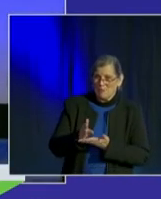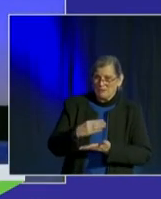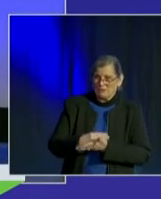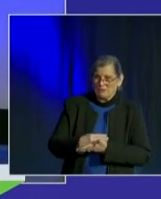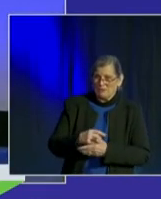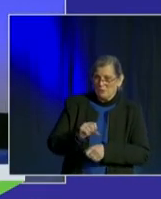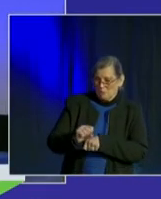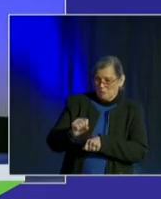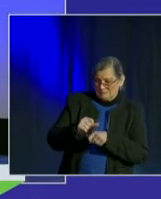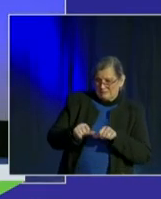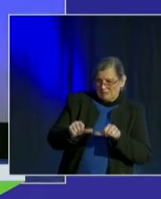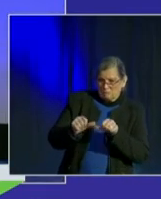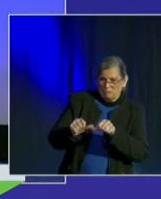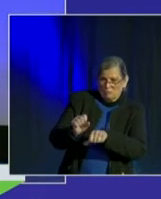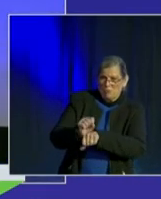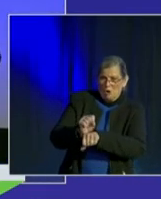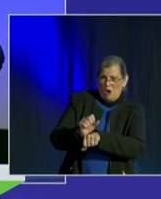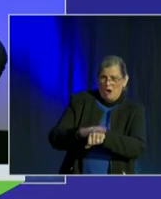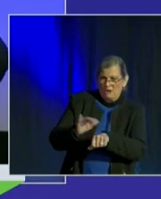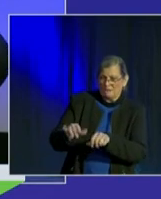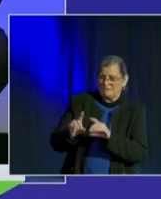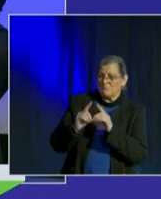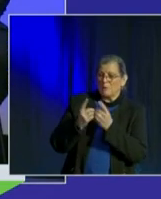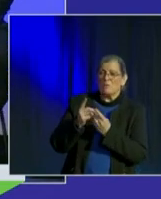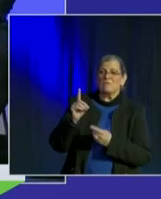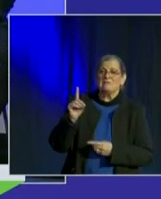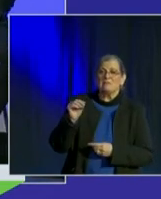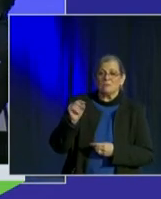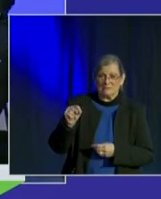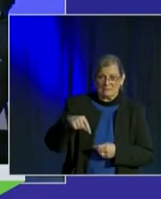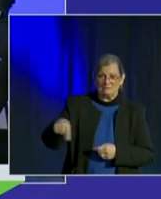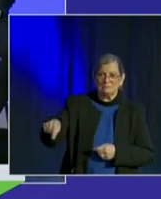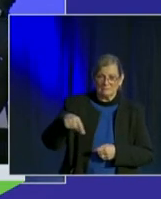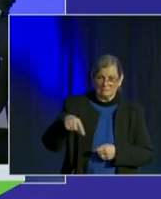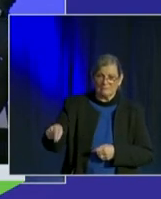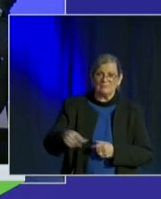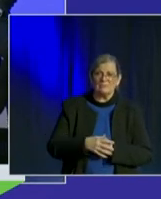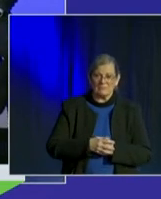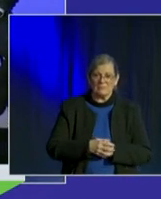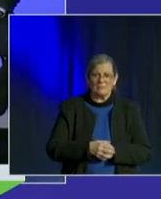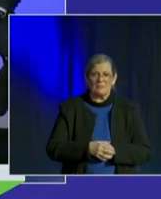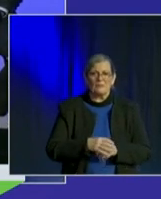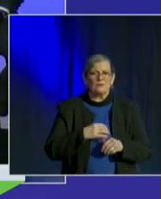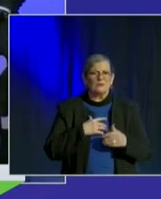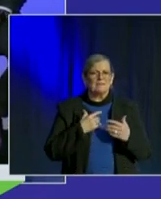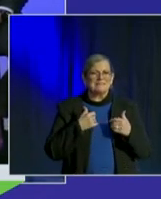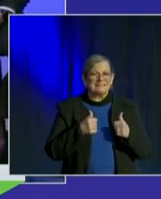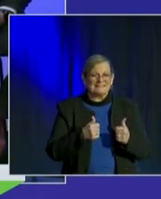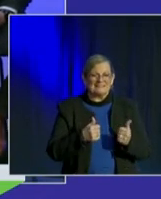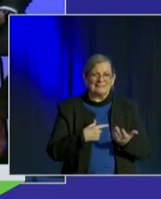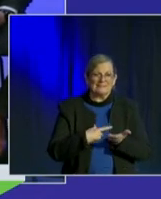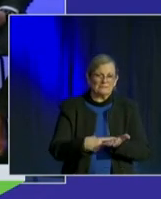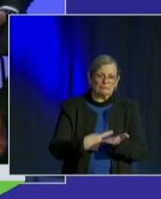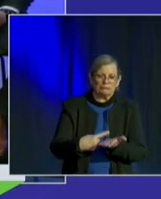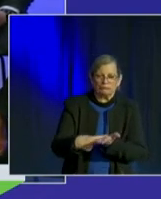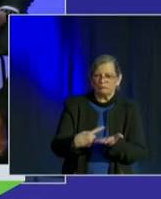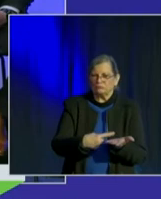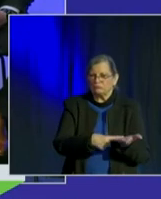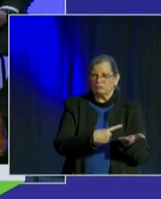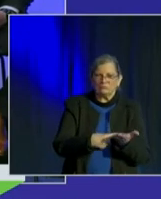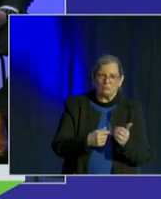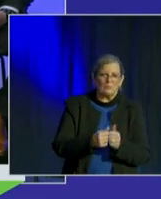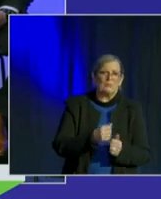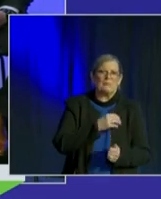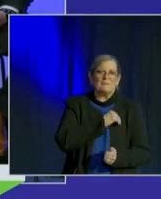that. The Department of Transportation continues to work on that extension, and we continue to have conversation with the mayor and the